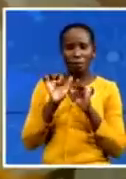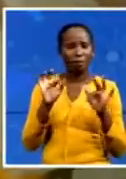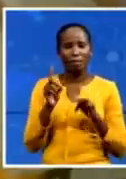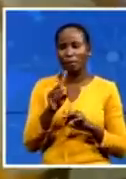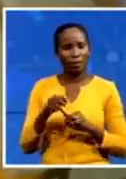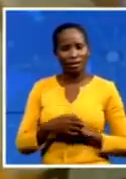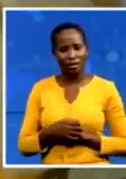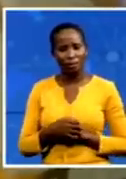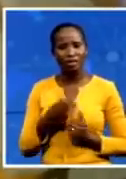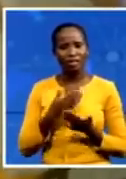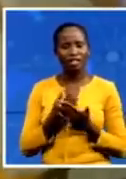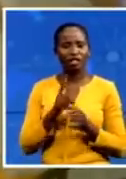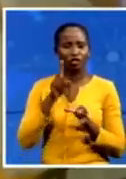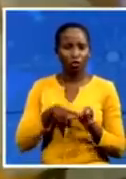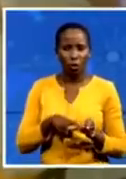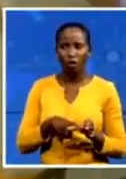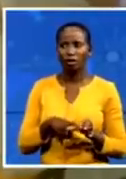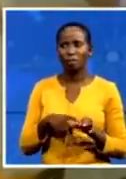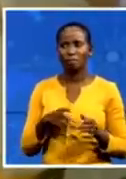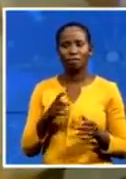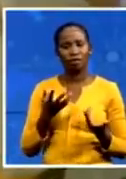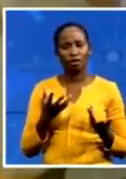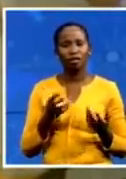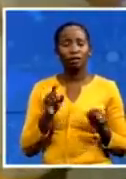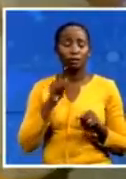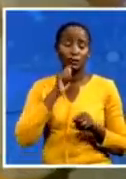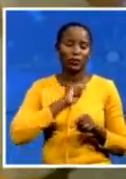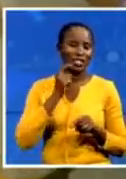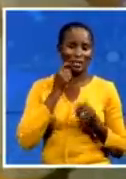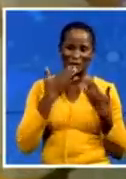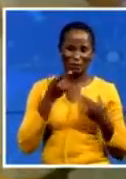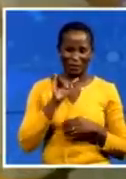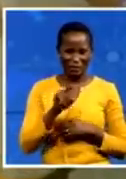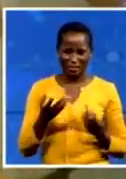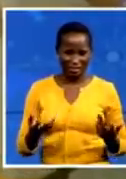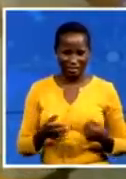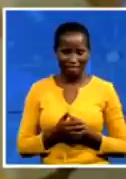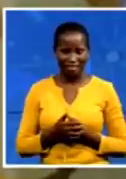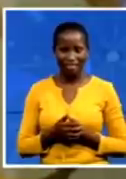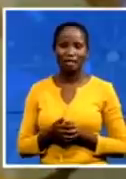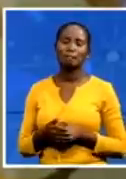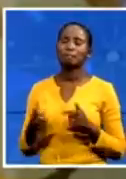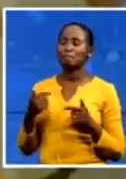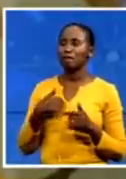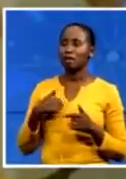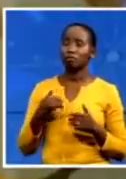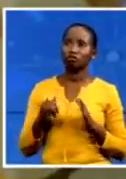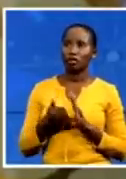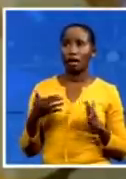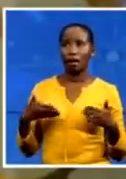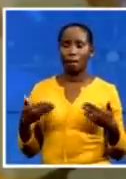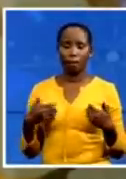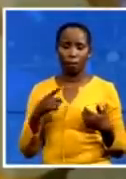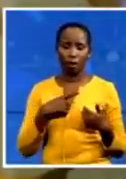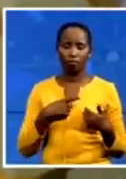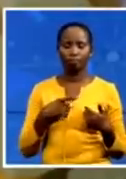one for you, I think I'm just so grateful, particularly to the public, for trusting me